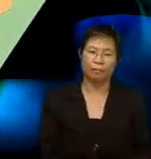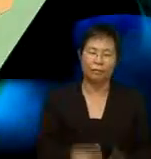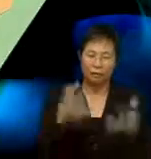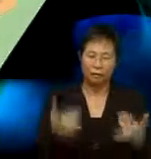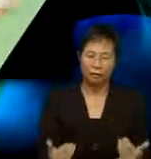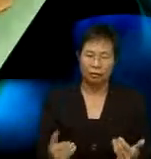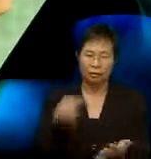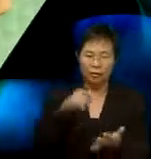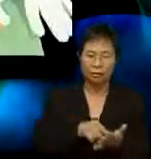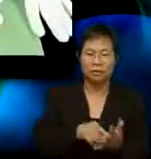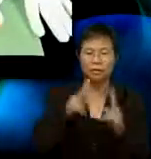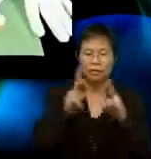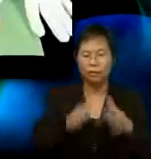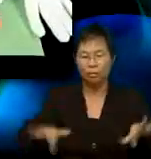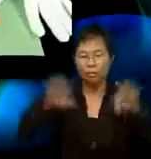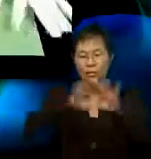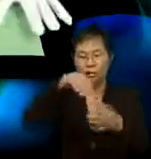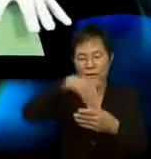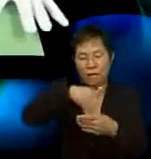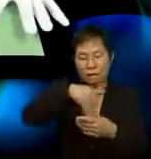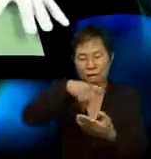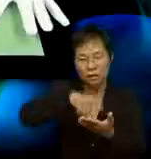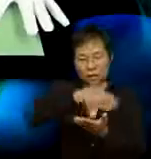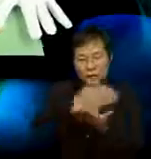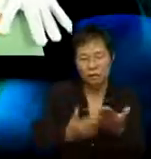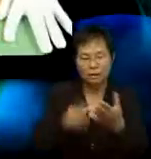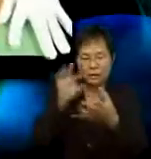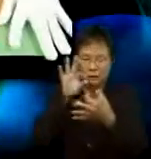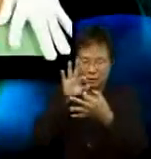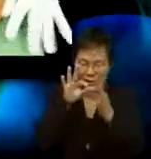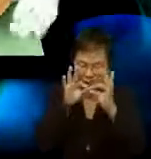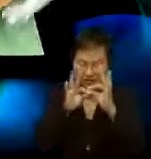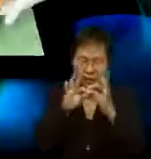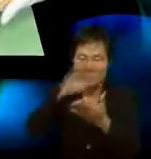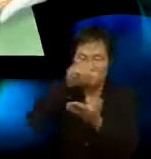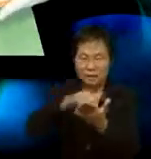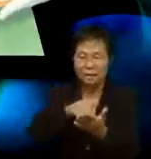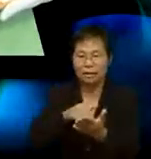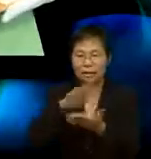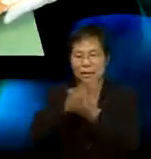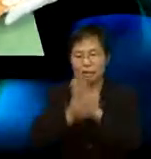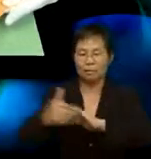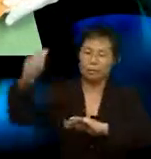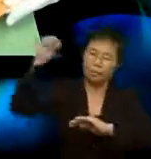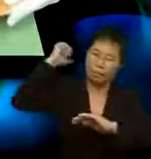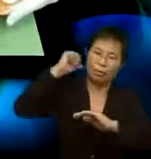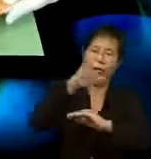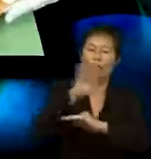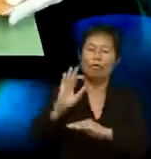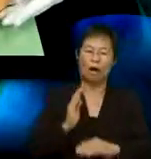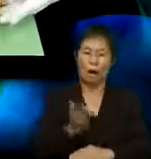Now, it is also very important that this part sticks well into the center, as this is going to be the backbone of our